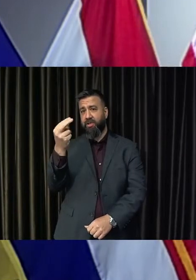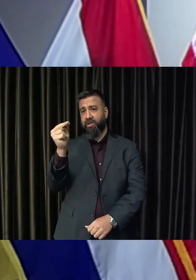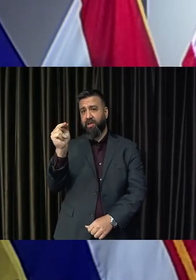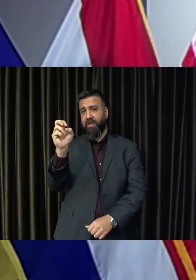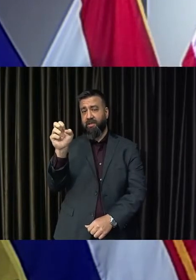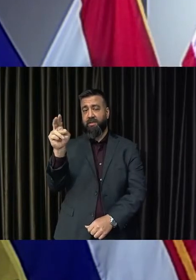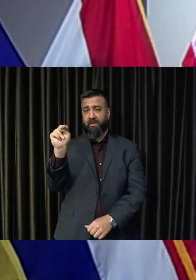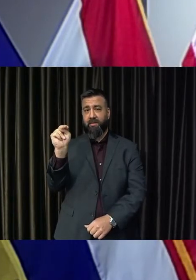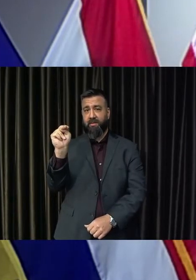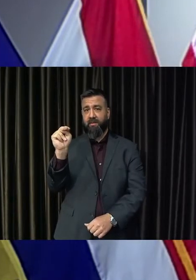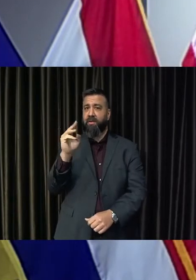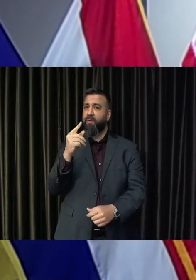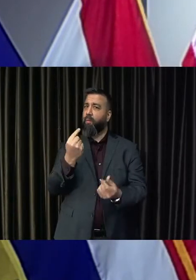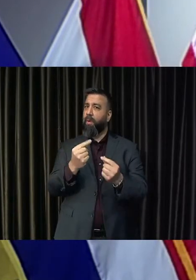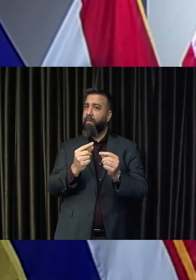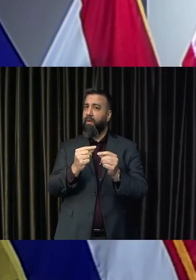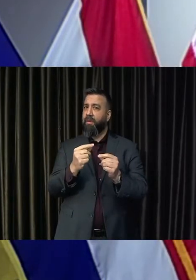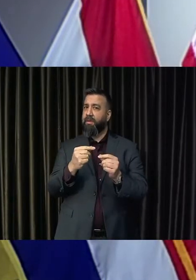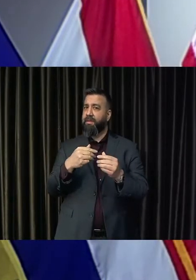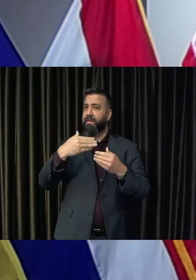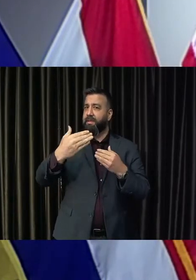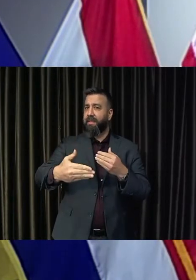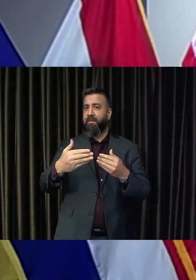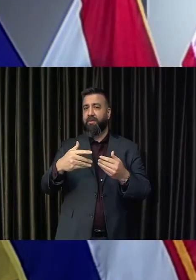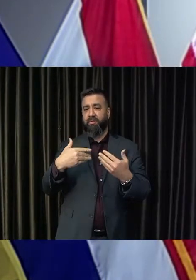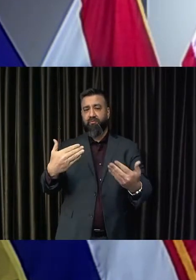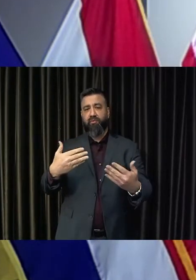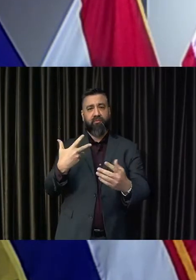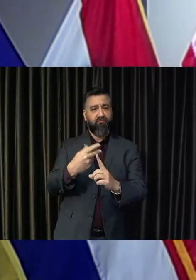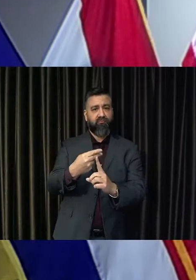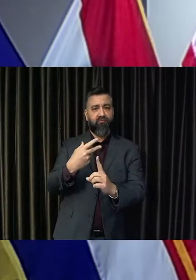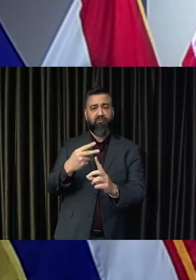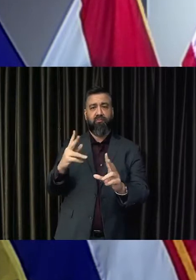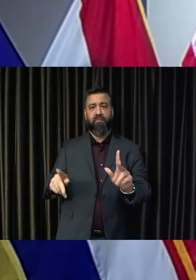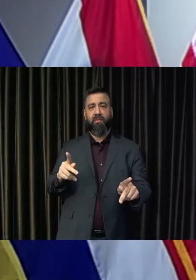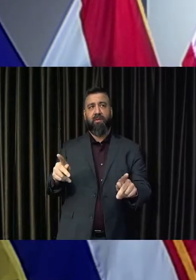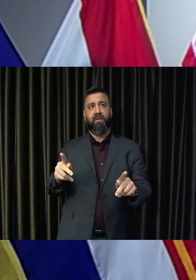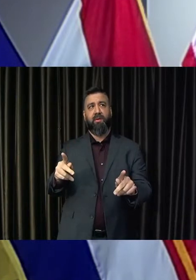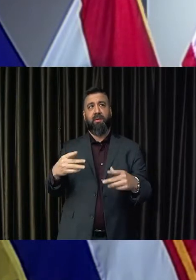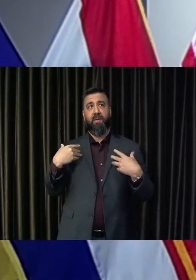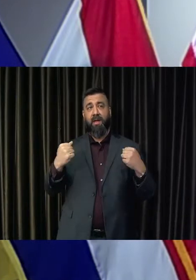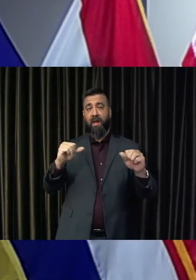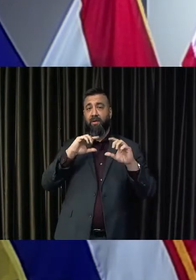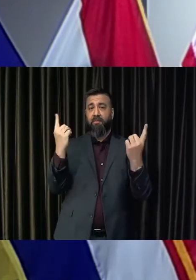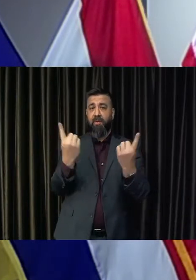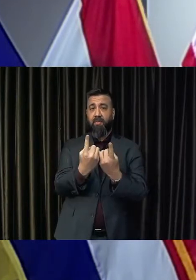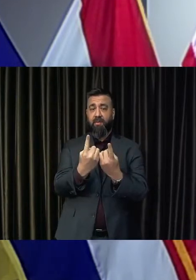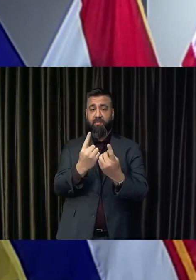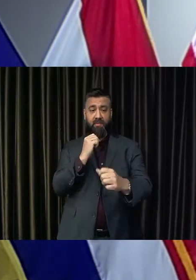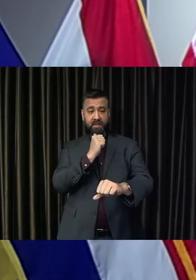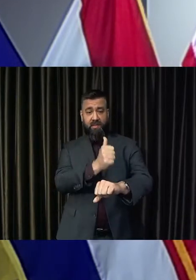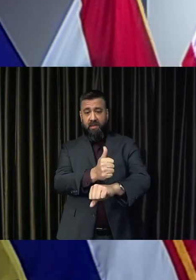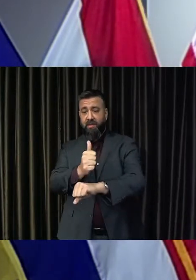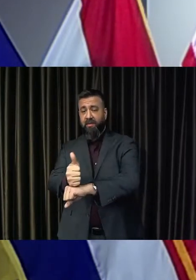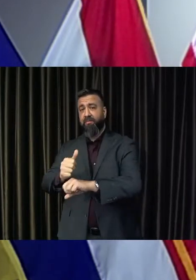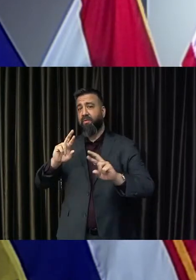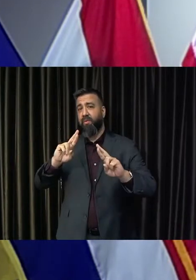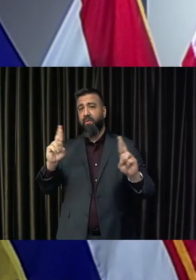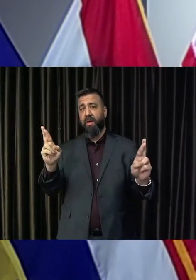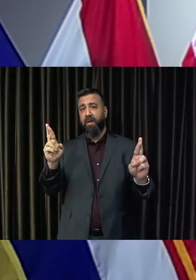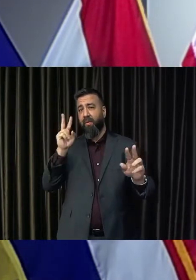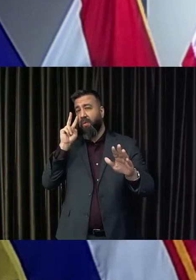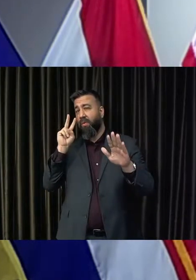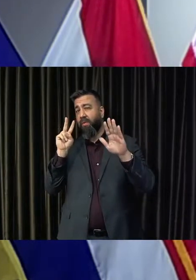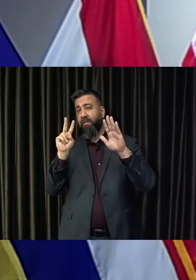as quickly as possible. Our health department was building out its vaccine infrastructure, and it was also looking to the